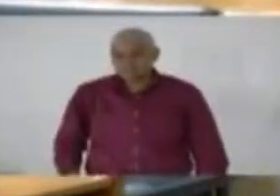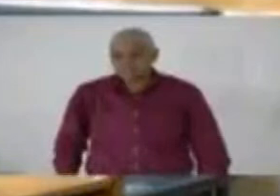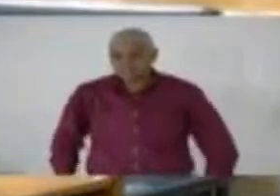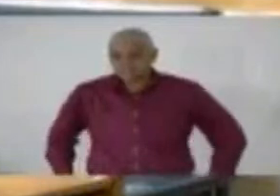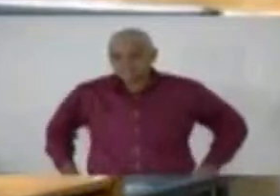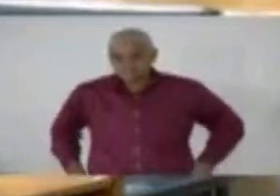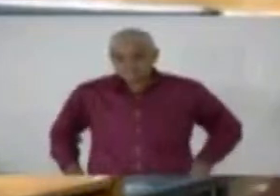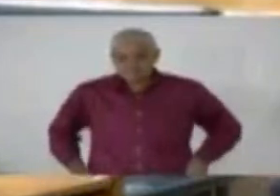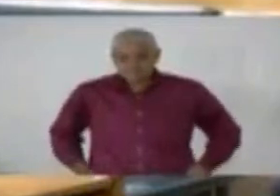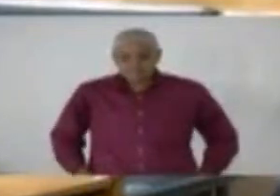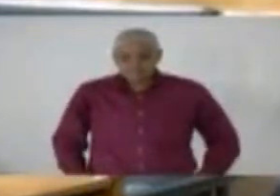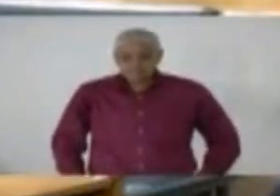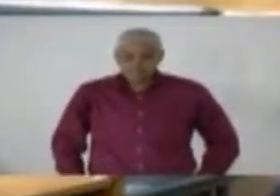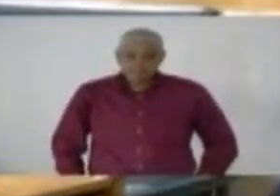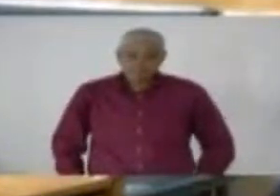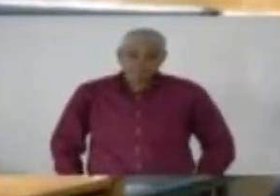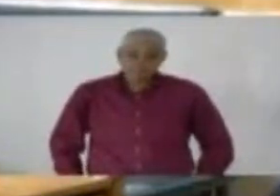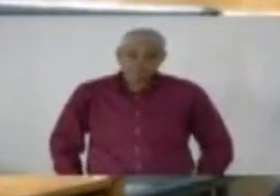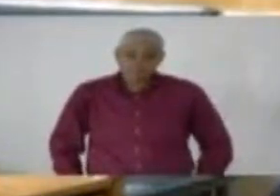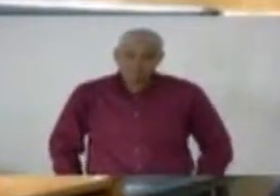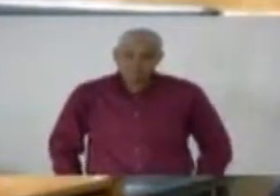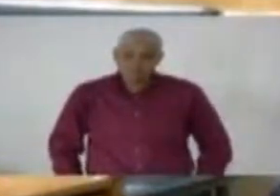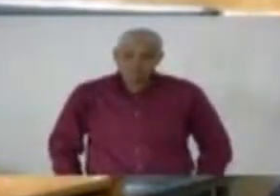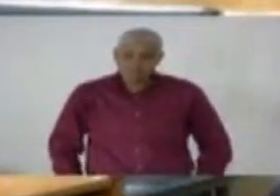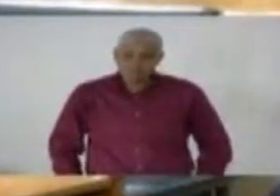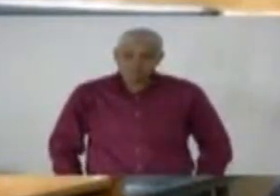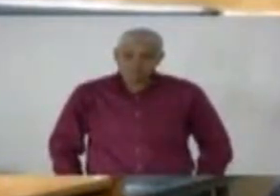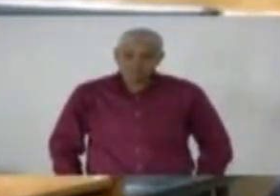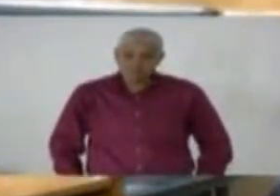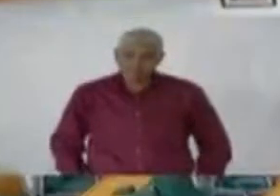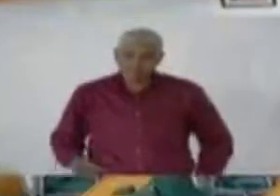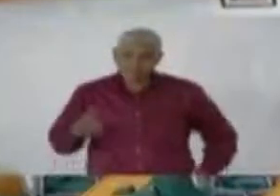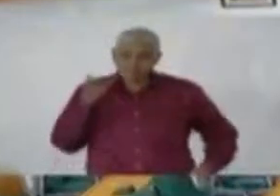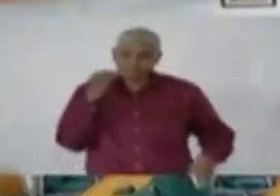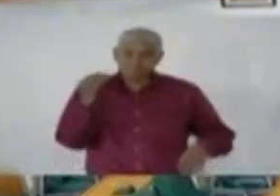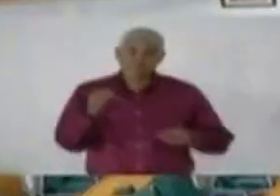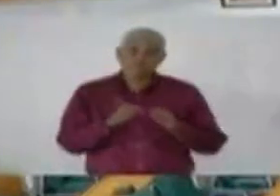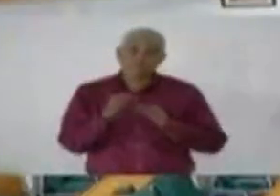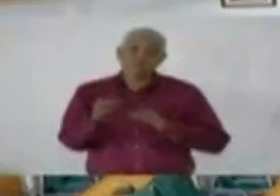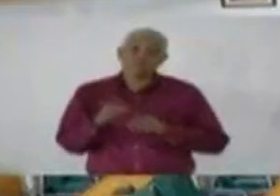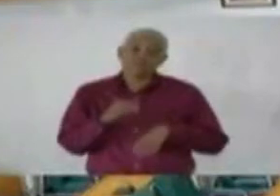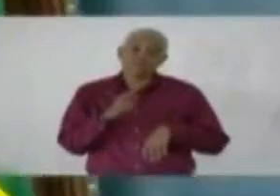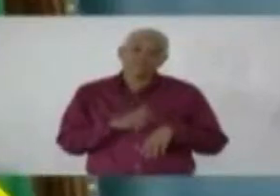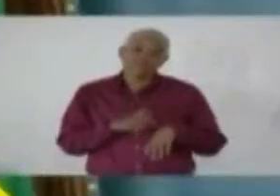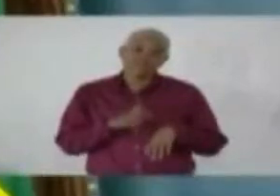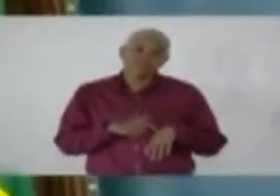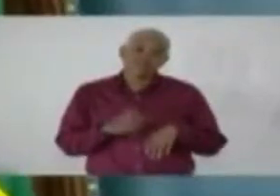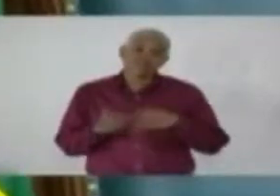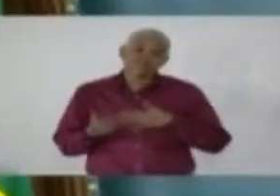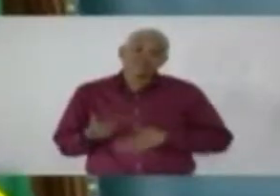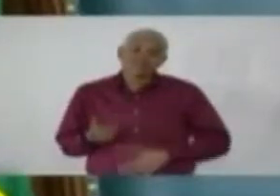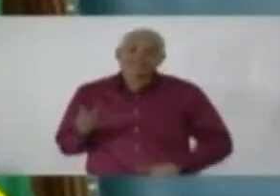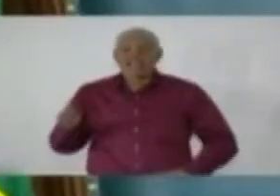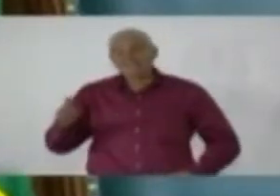We'll take the figures after, if you are given an extension by your colleagues.